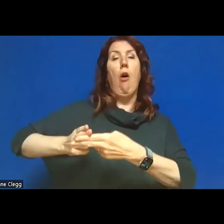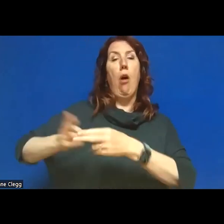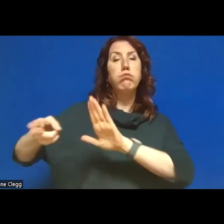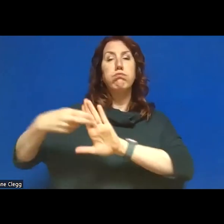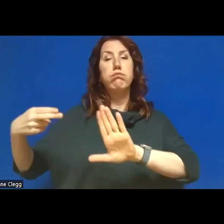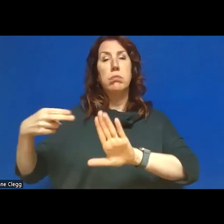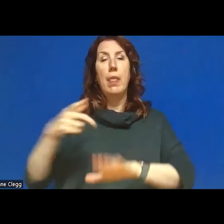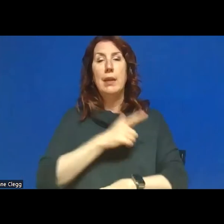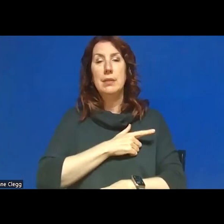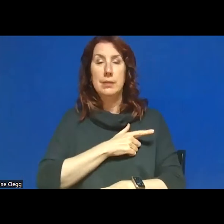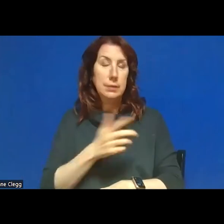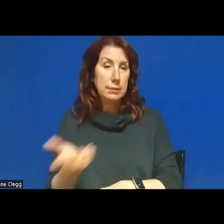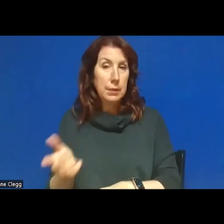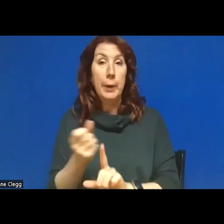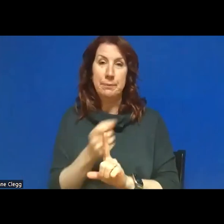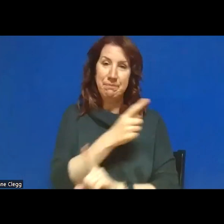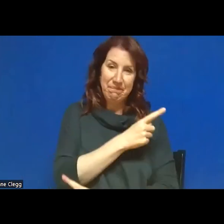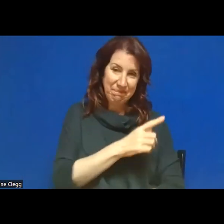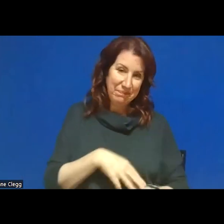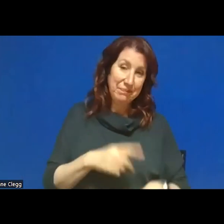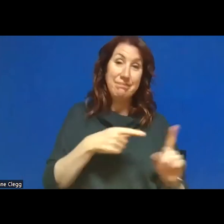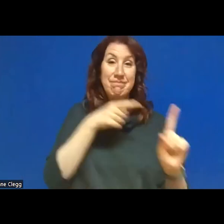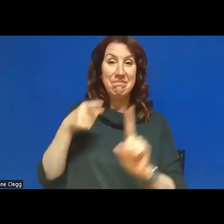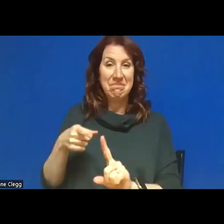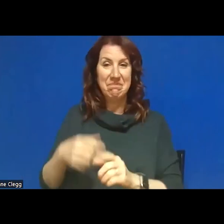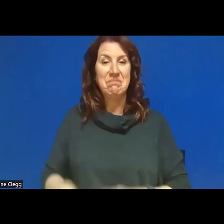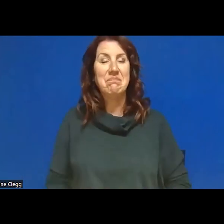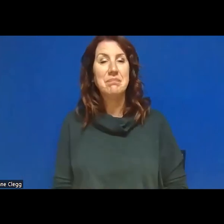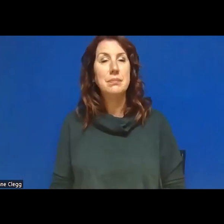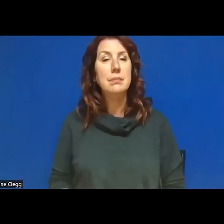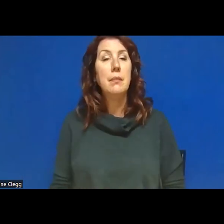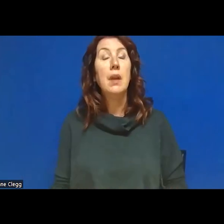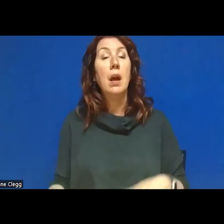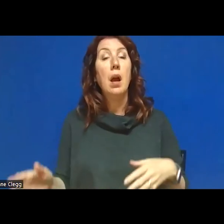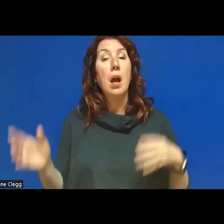But I digress. So I want you to ask yourselves,